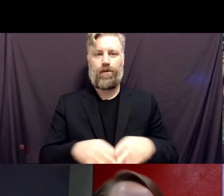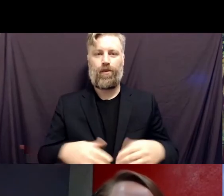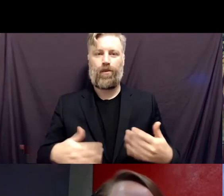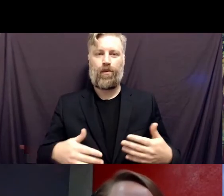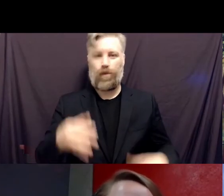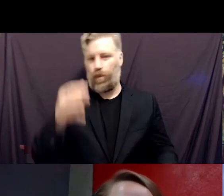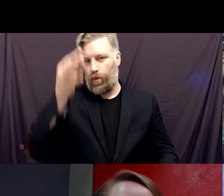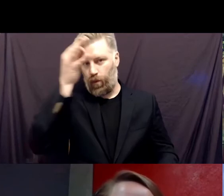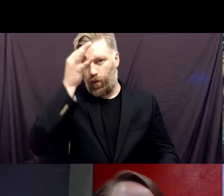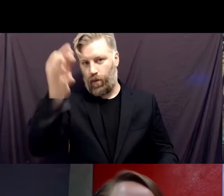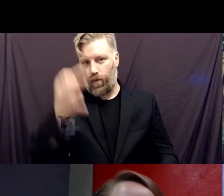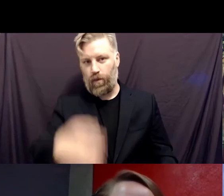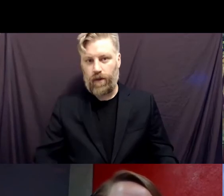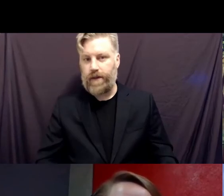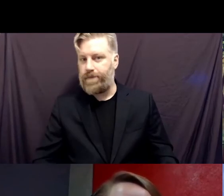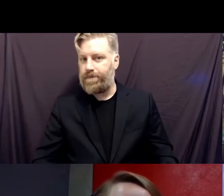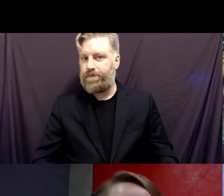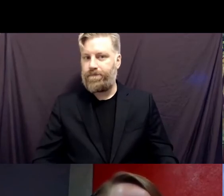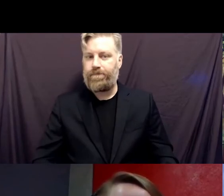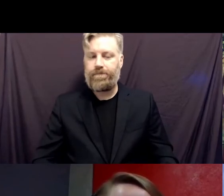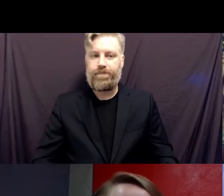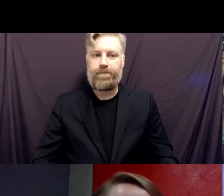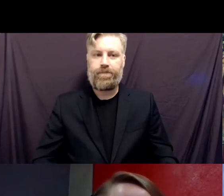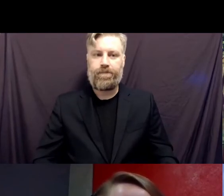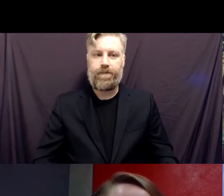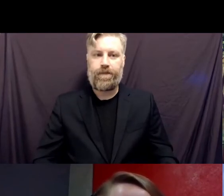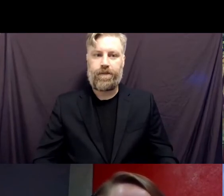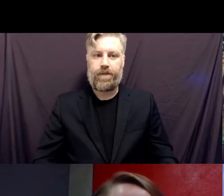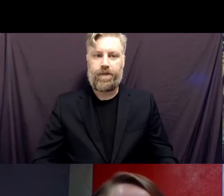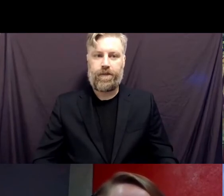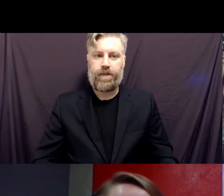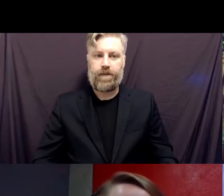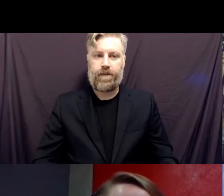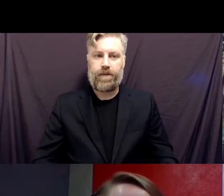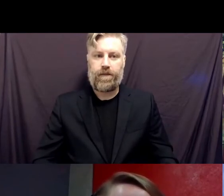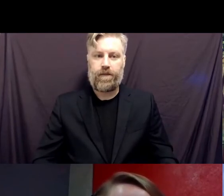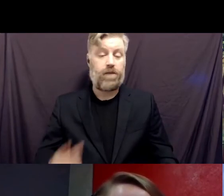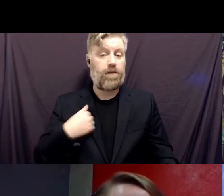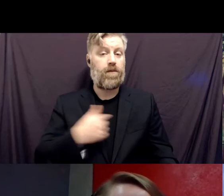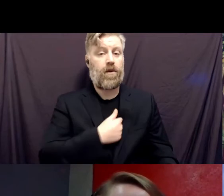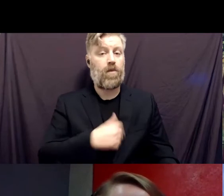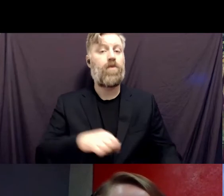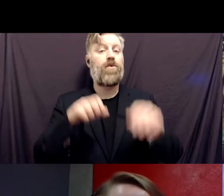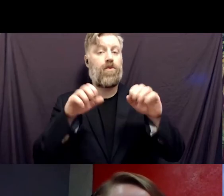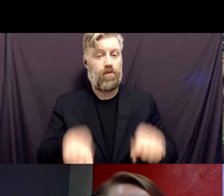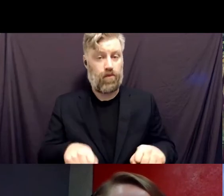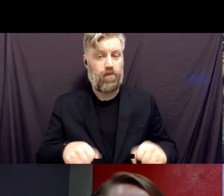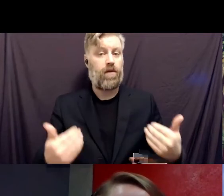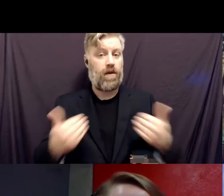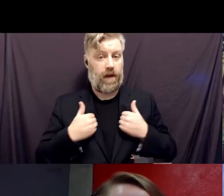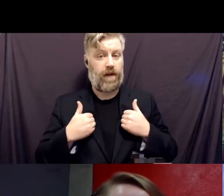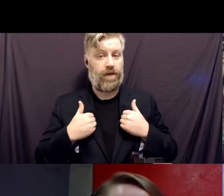And we could handle the conference without any